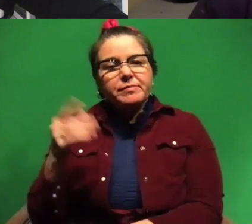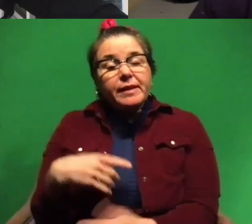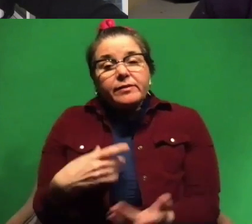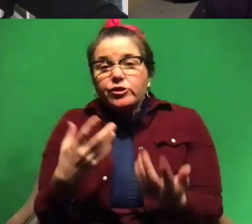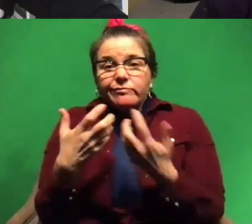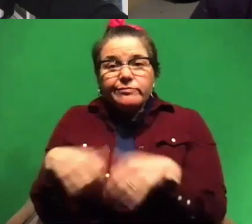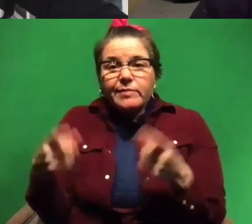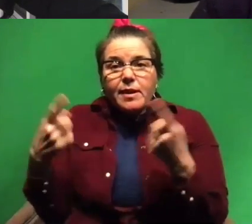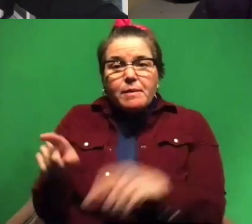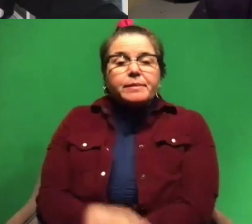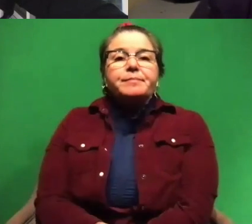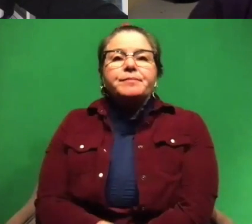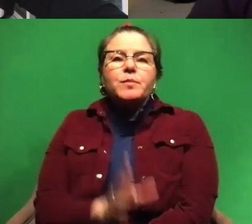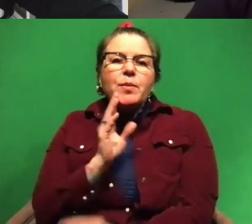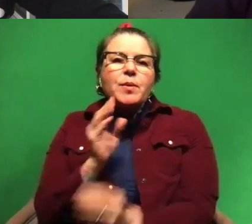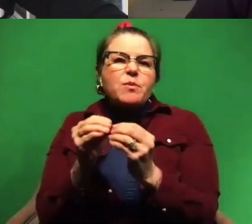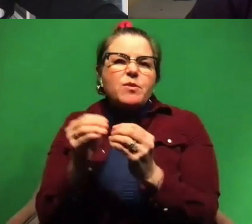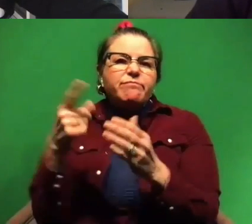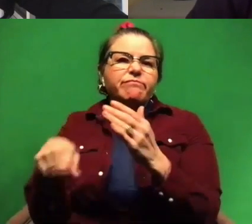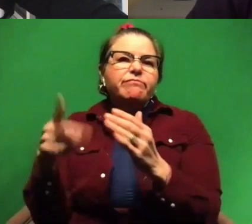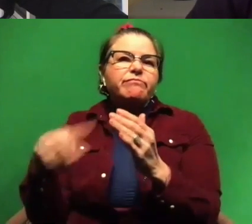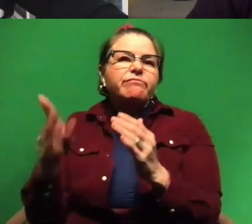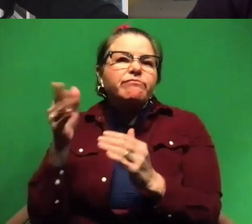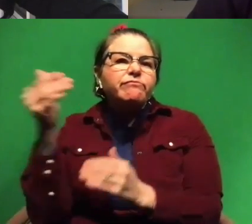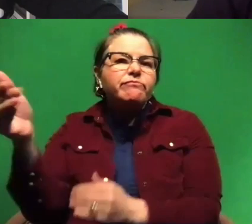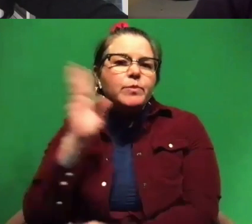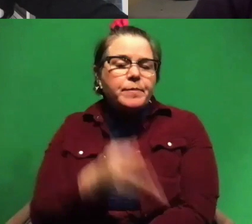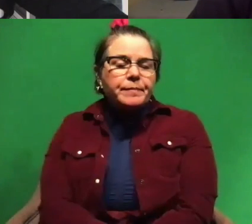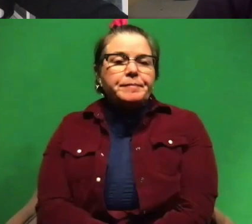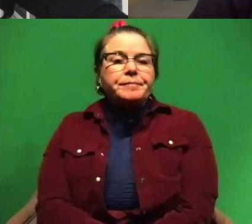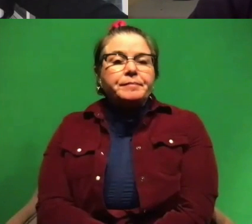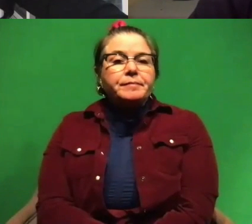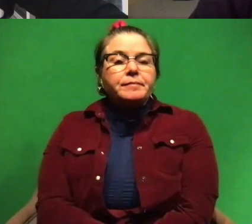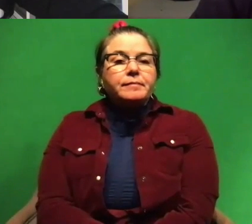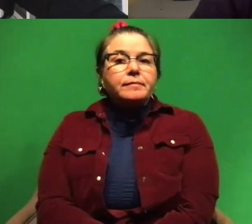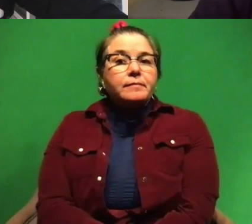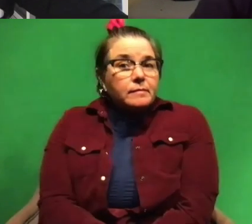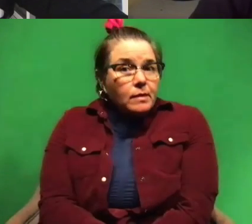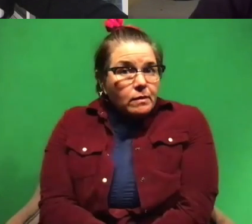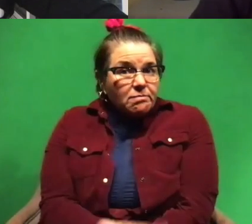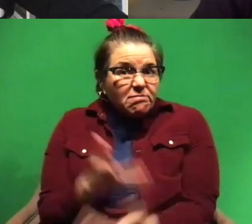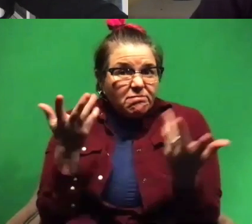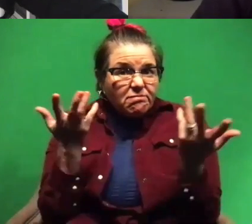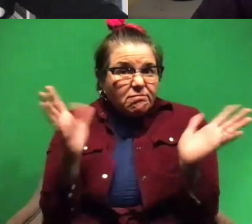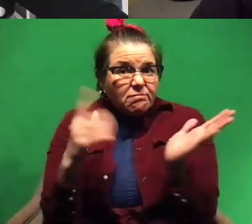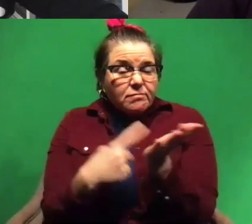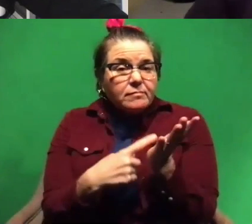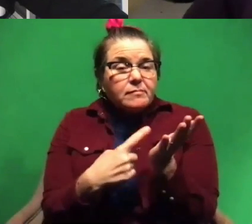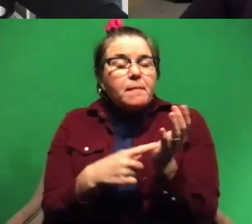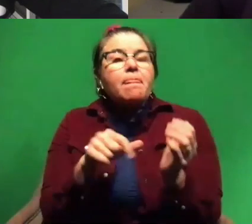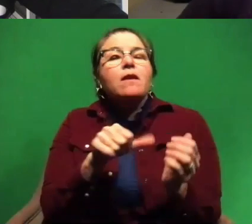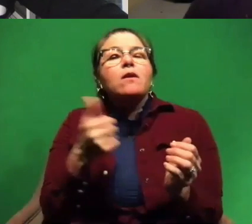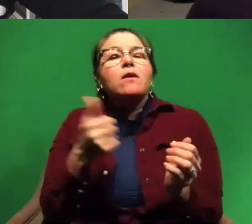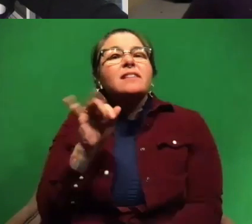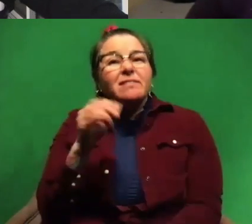shook out. And so we'll have more later. So I think that's about all I have to say. The other thing is that if you